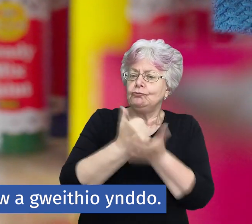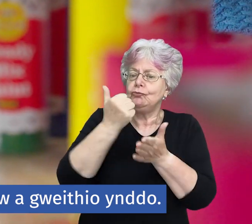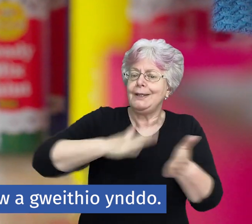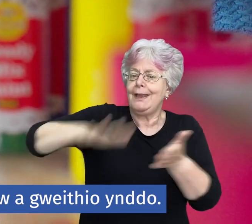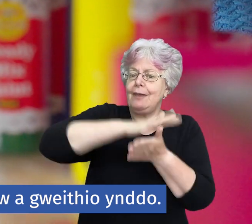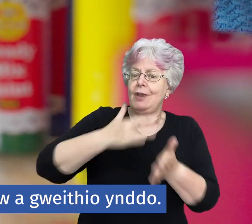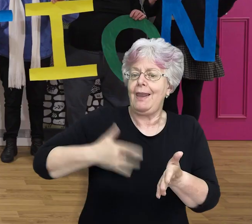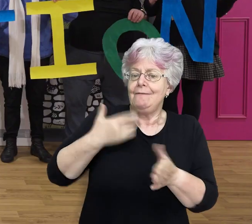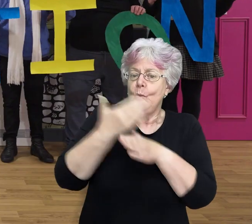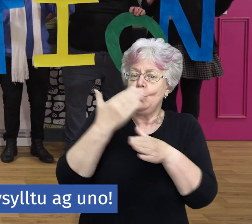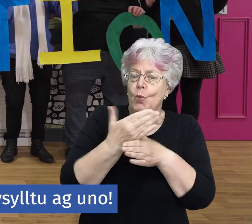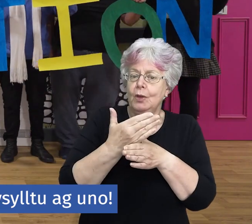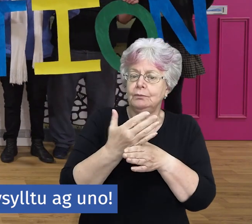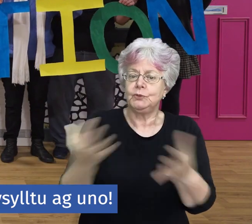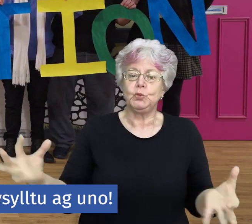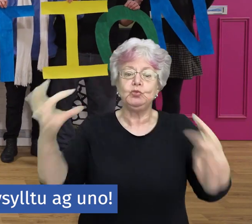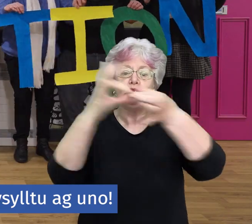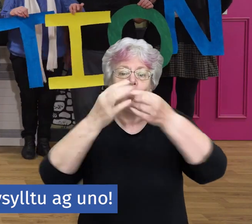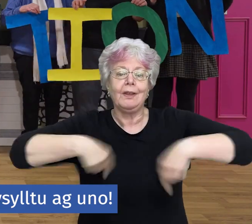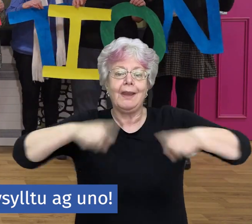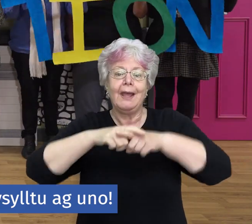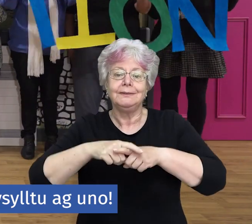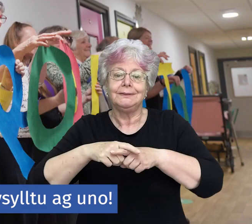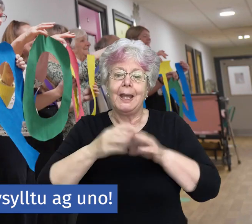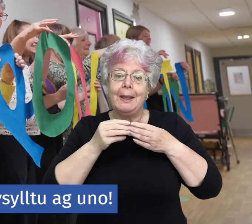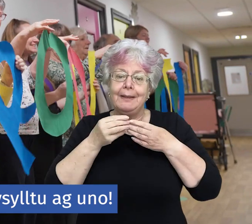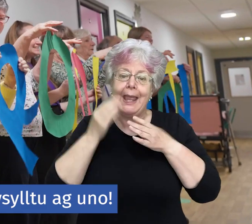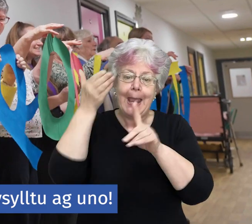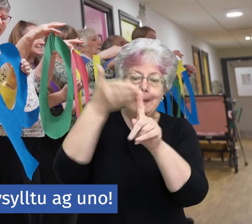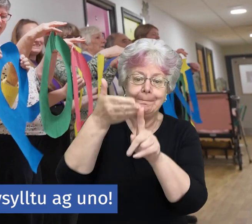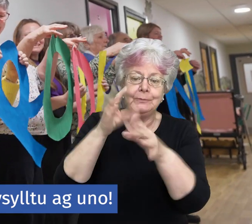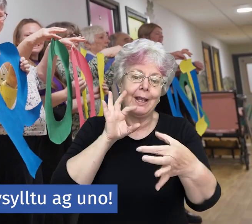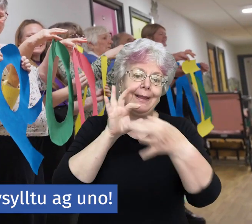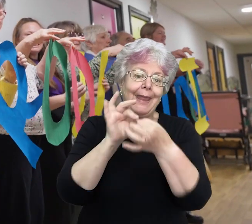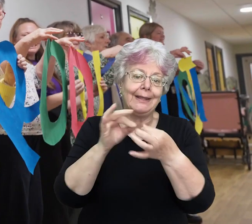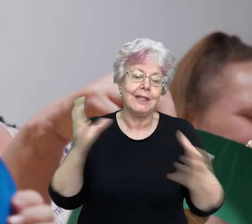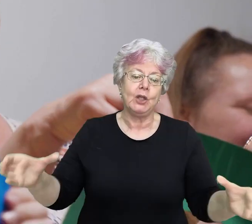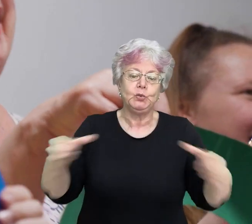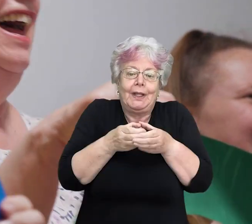to live and work. So join us on our mission to connect and unite.